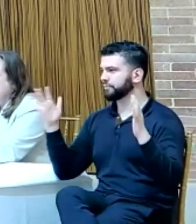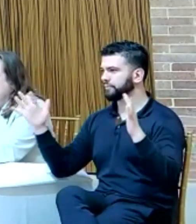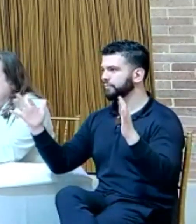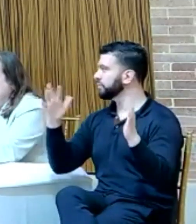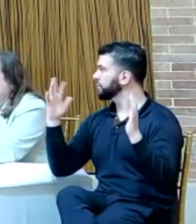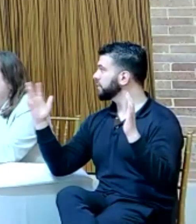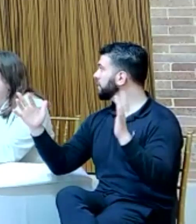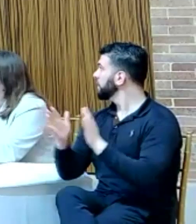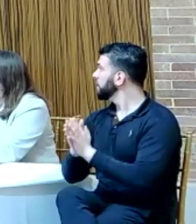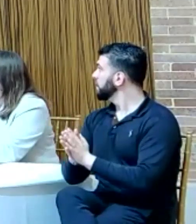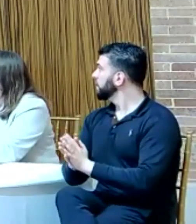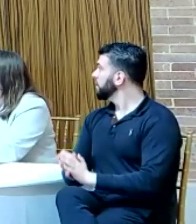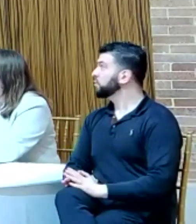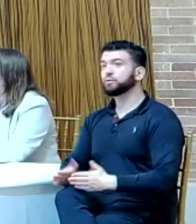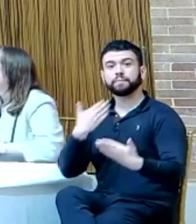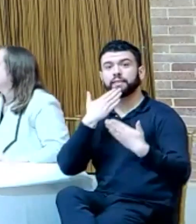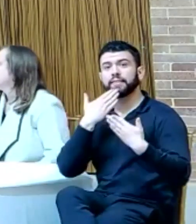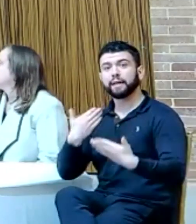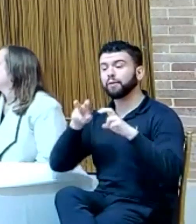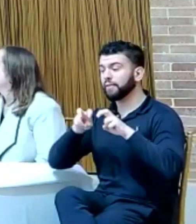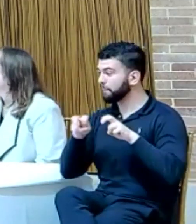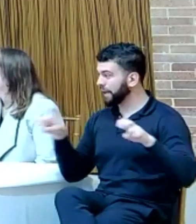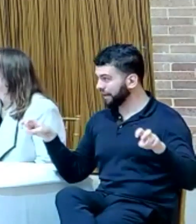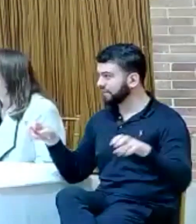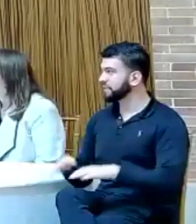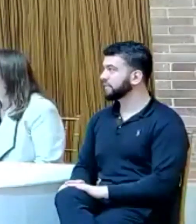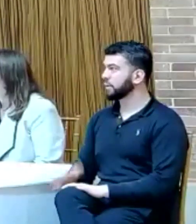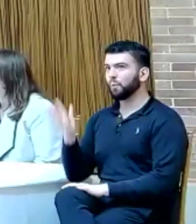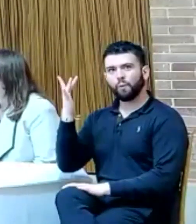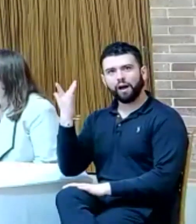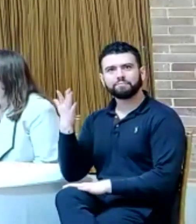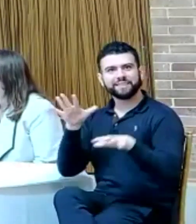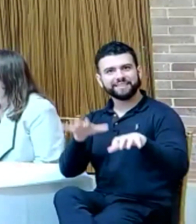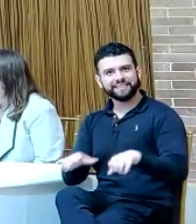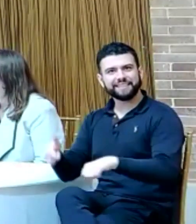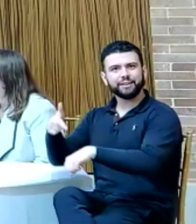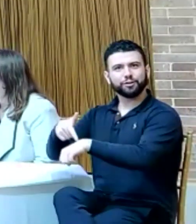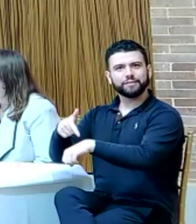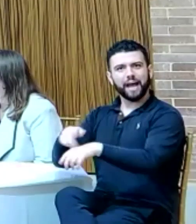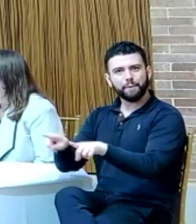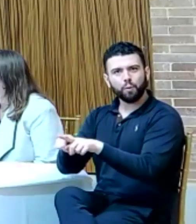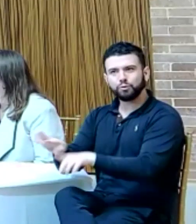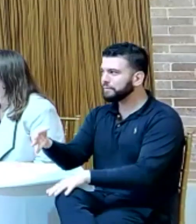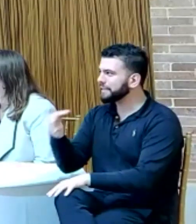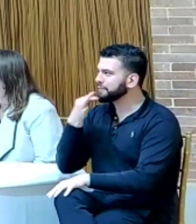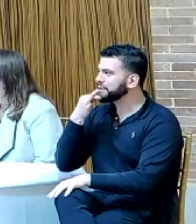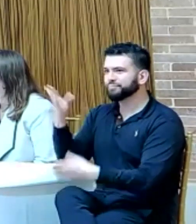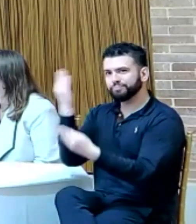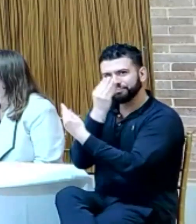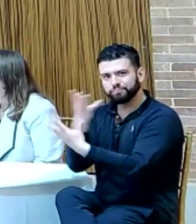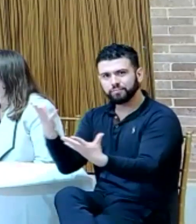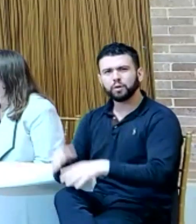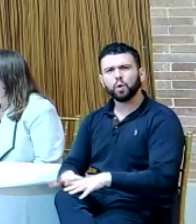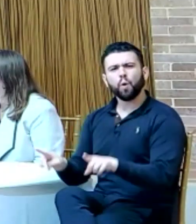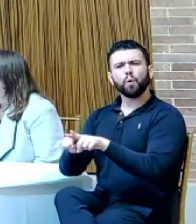you I want to thank our panelists because they take their time and they brought their expertise a lot of times when we go to